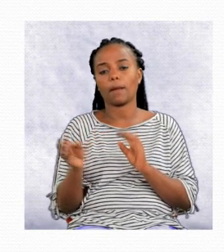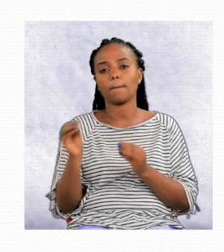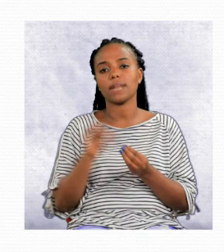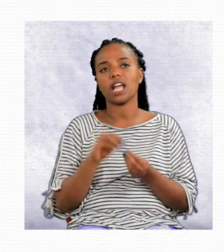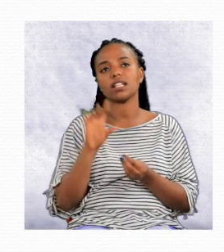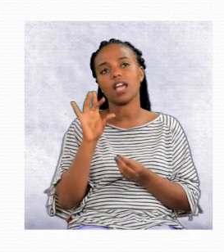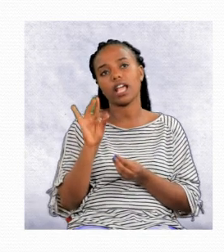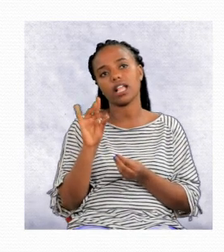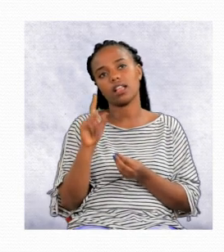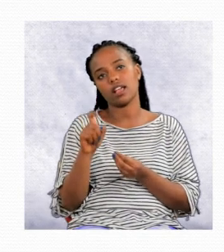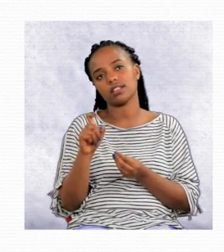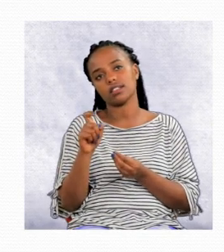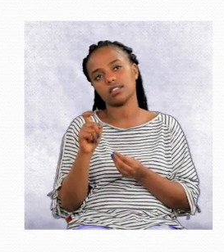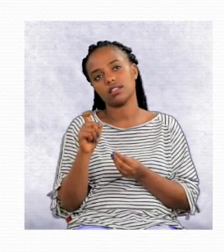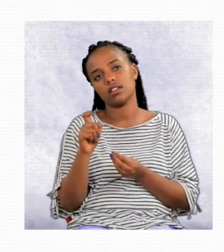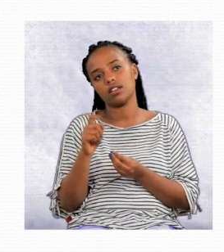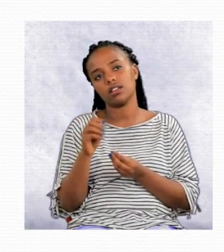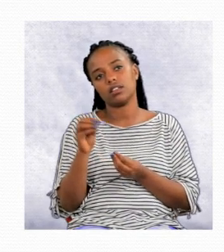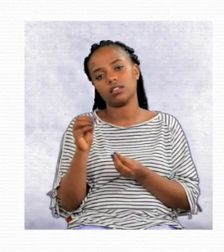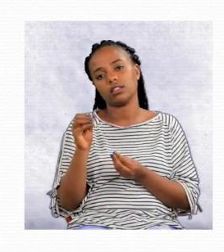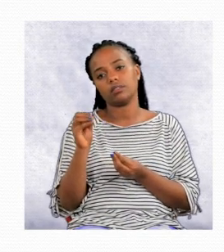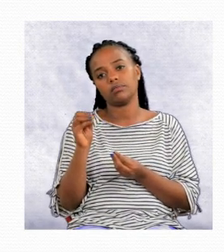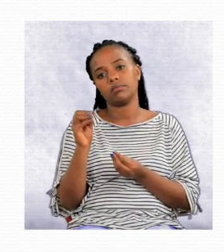plus 8x